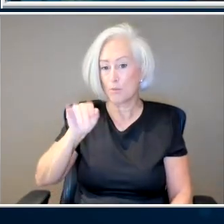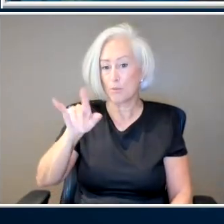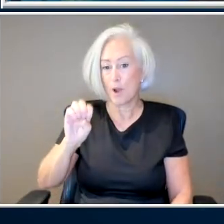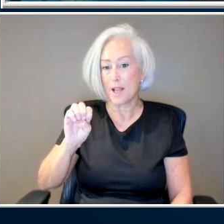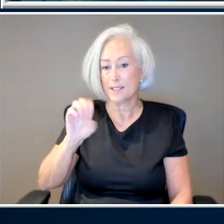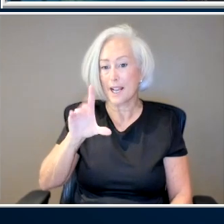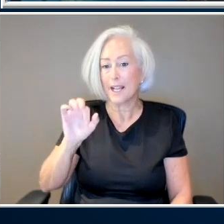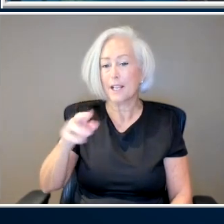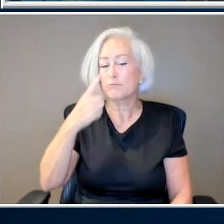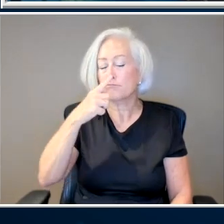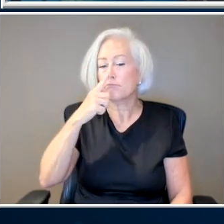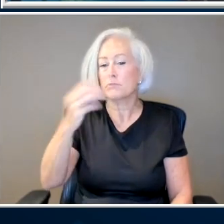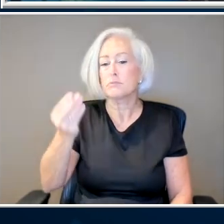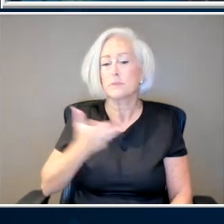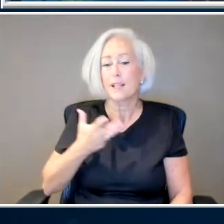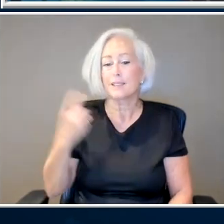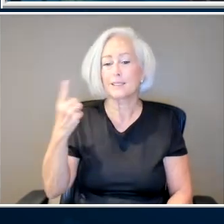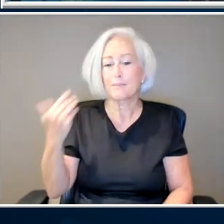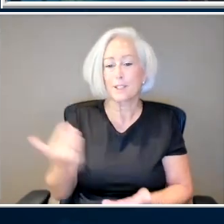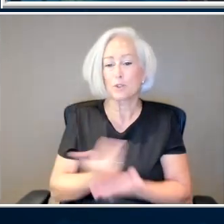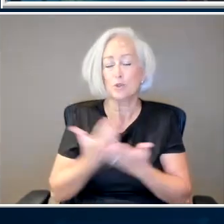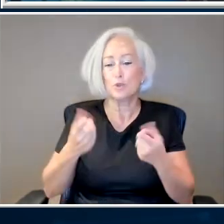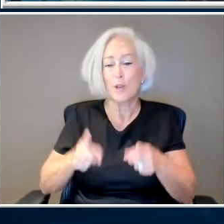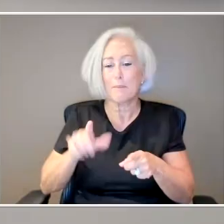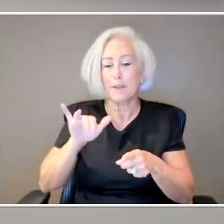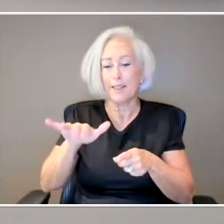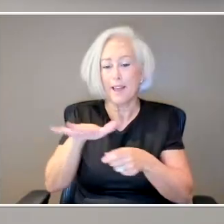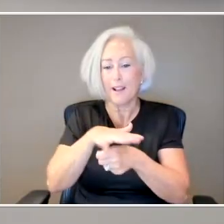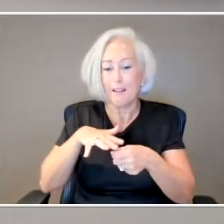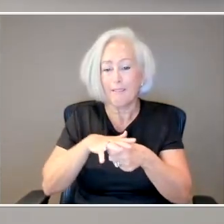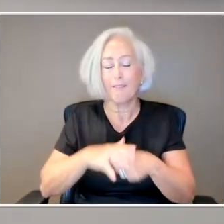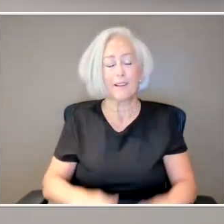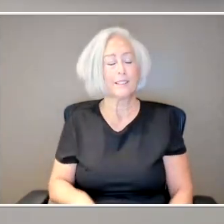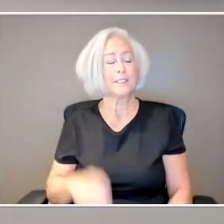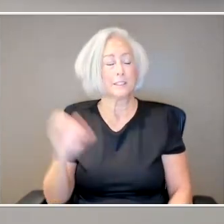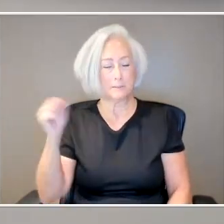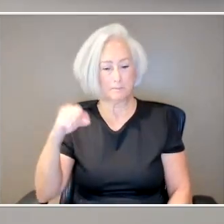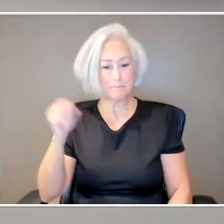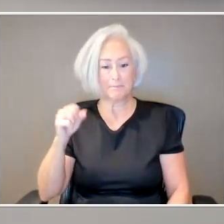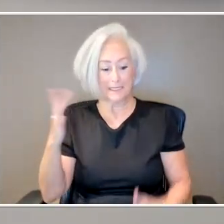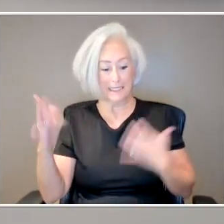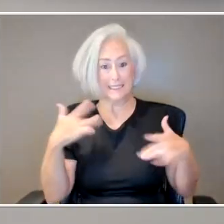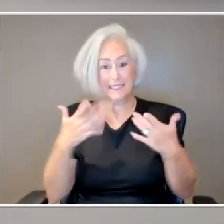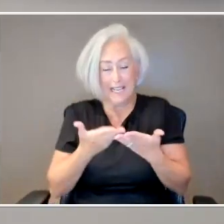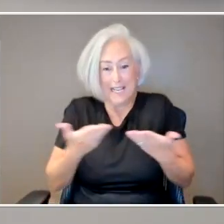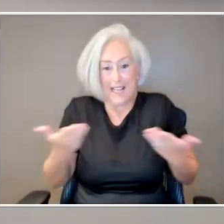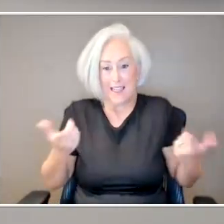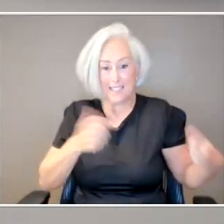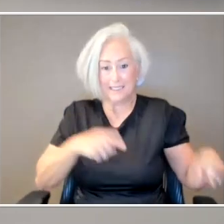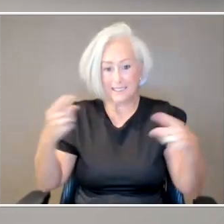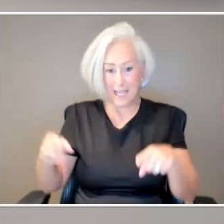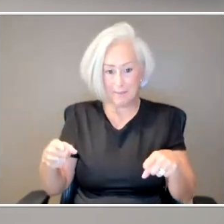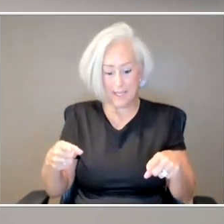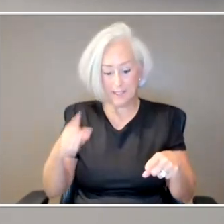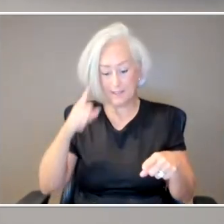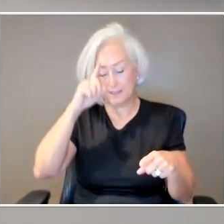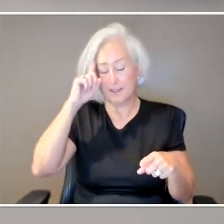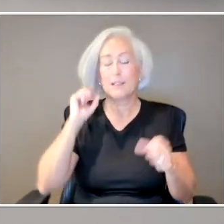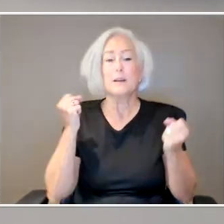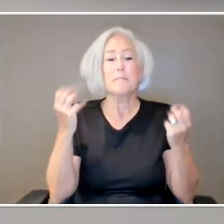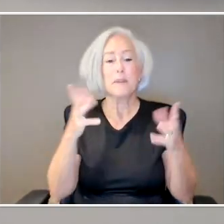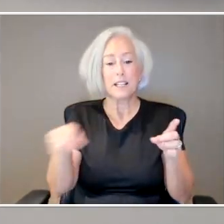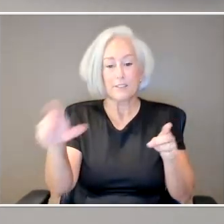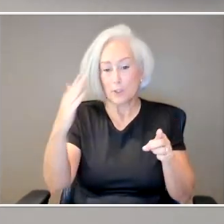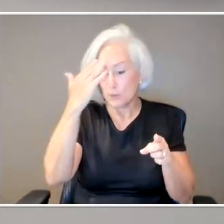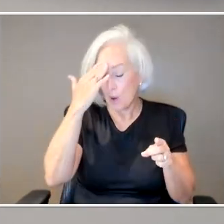that's happening in that area? Yes. In fact, there's some very exciting things here. As many people know, a lot of men